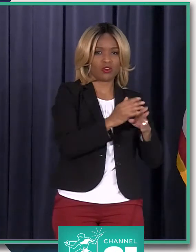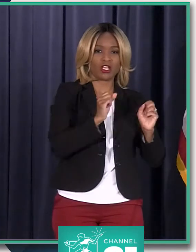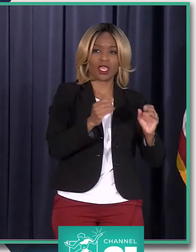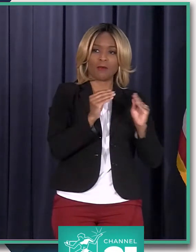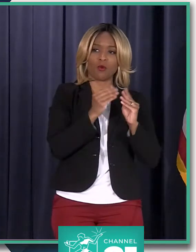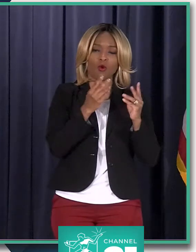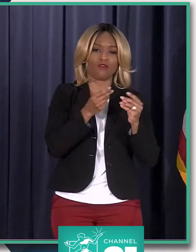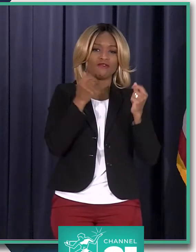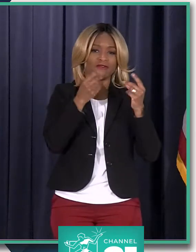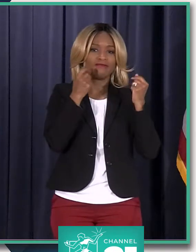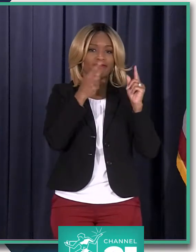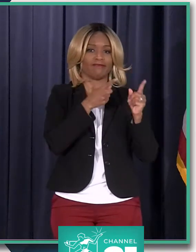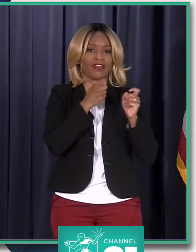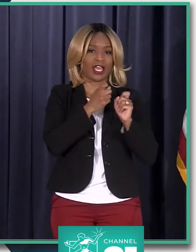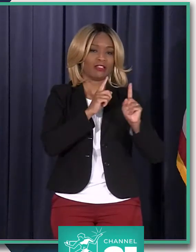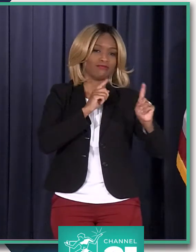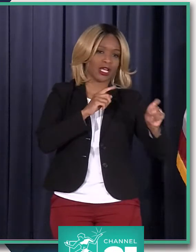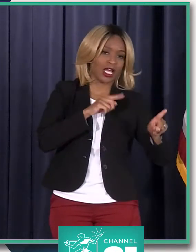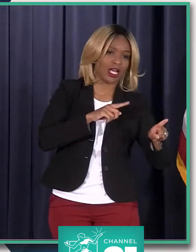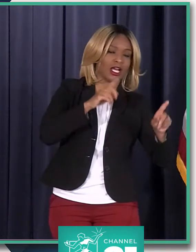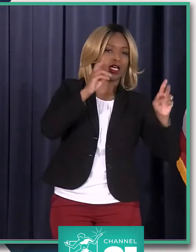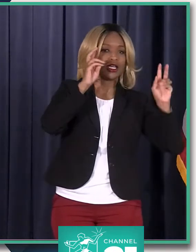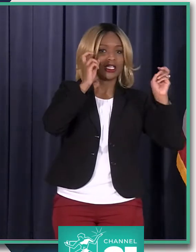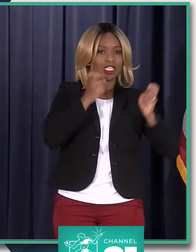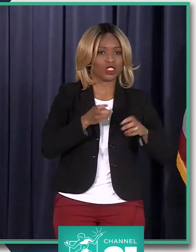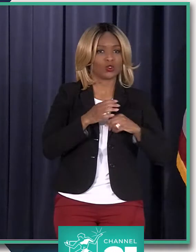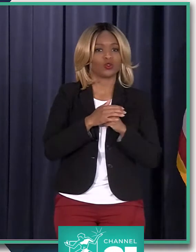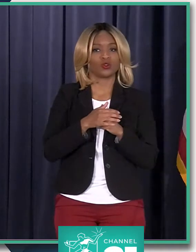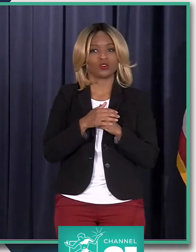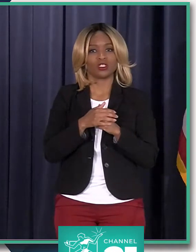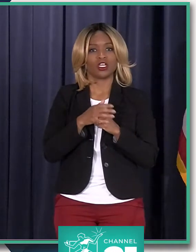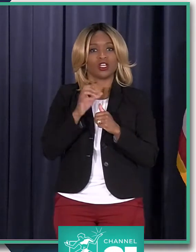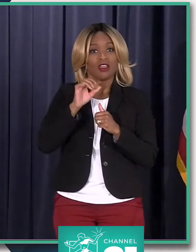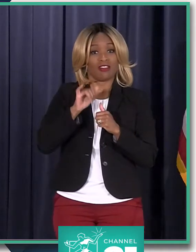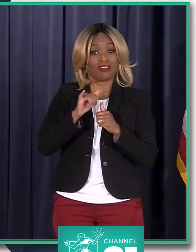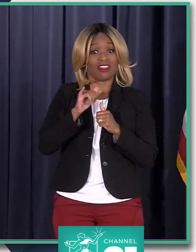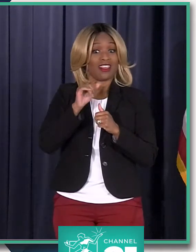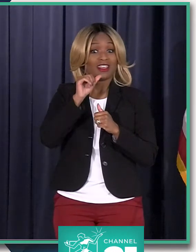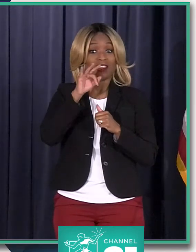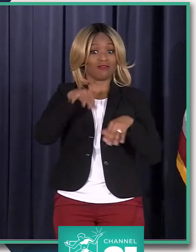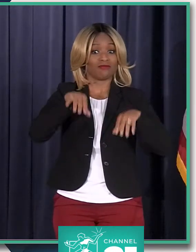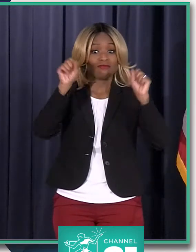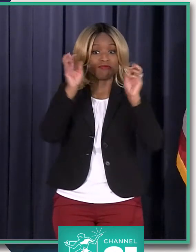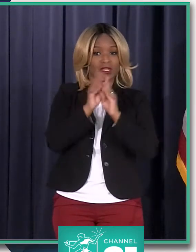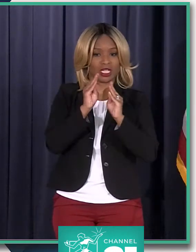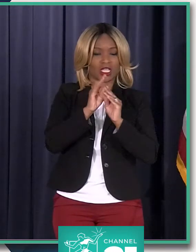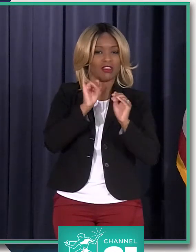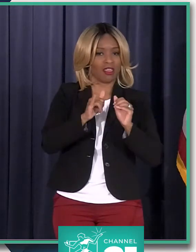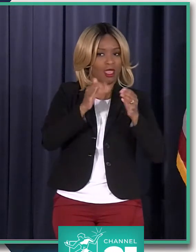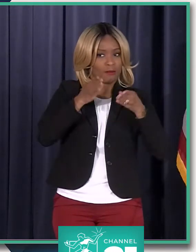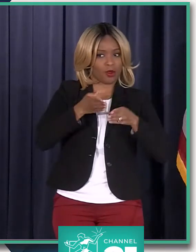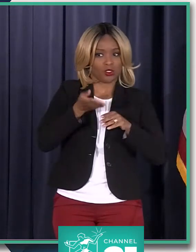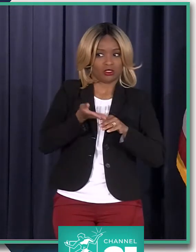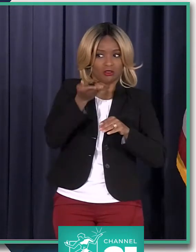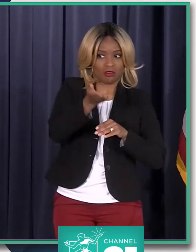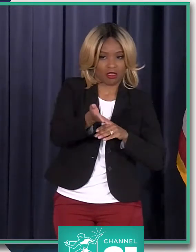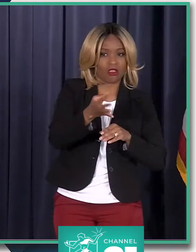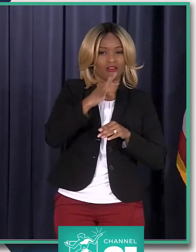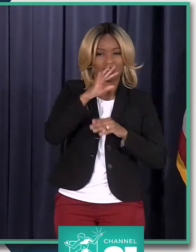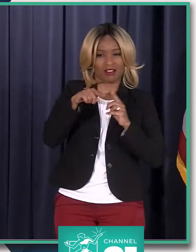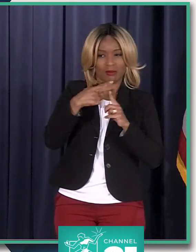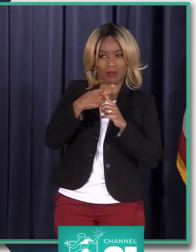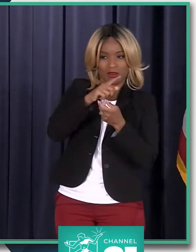and when we're in public meetings, that road supervisor can be there to talk about the specifics that people have issues